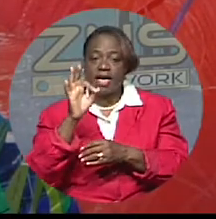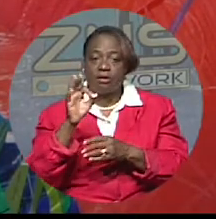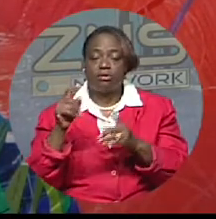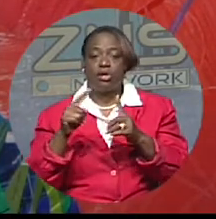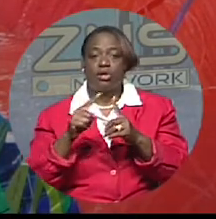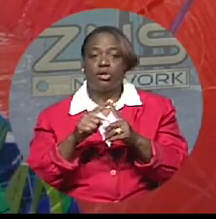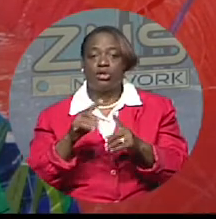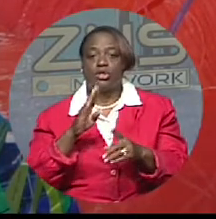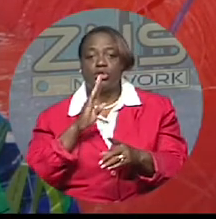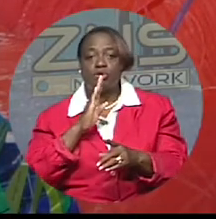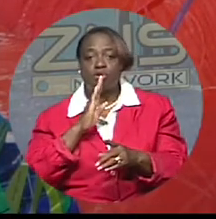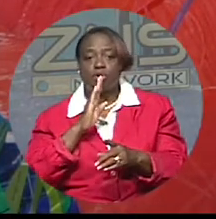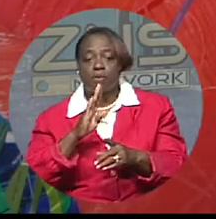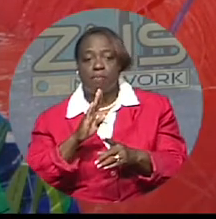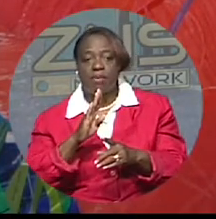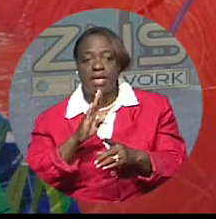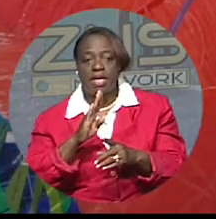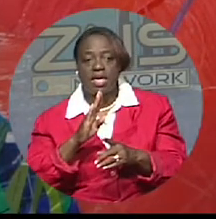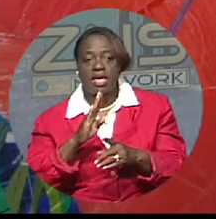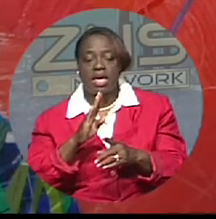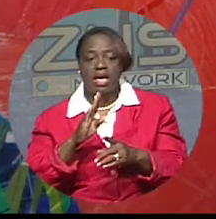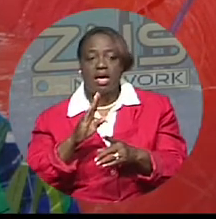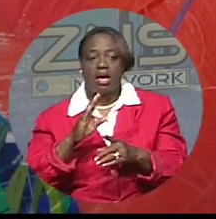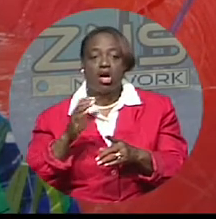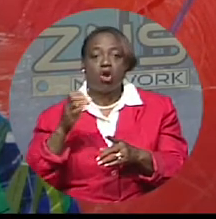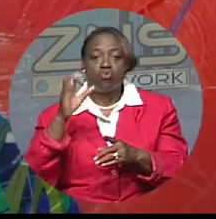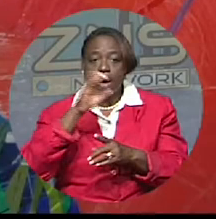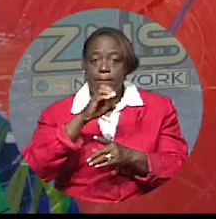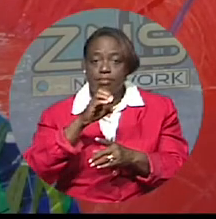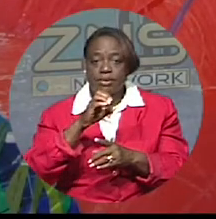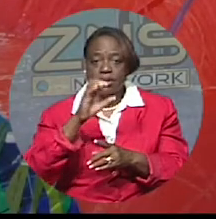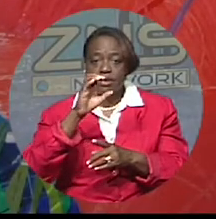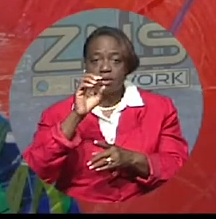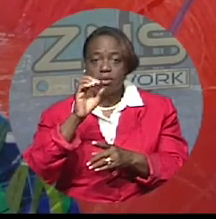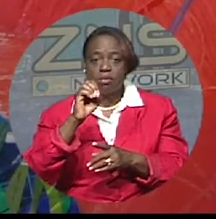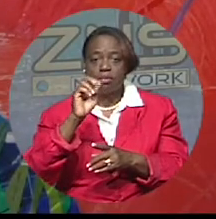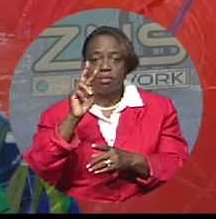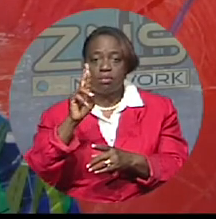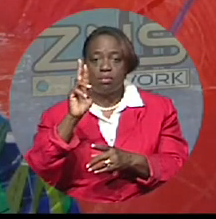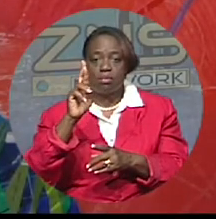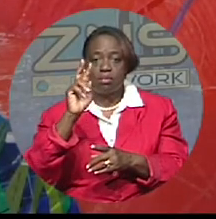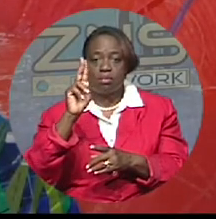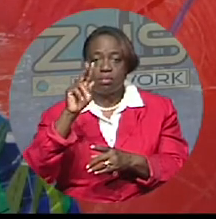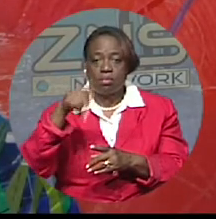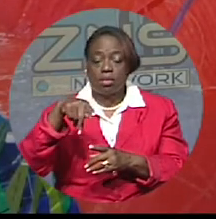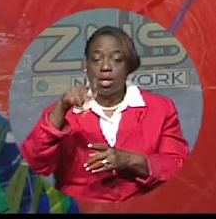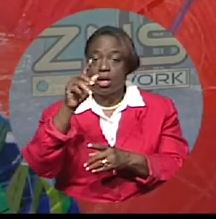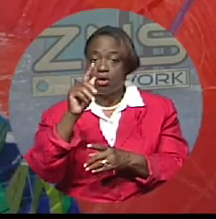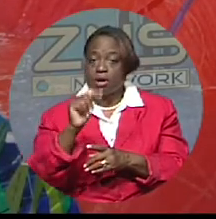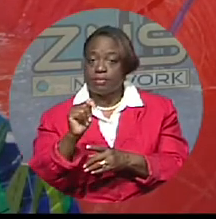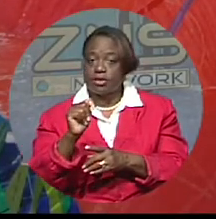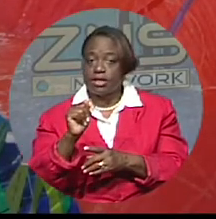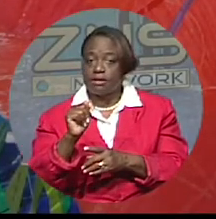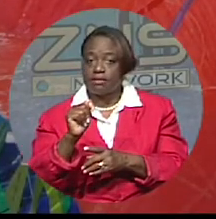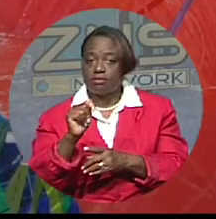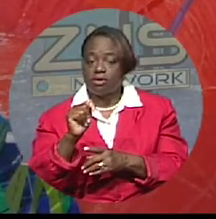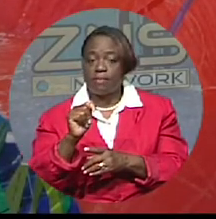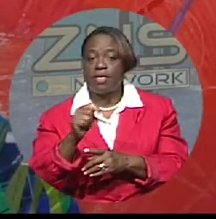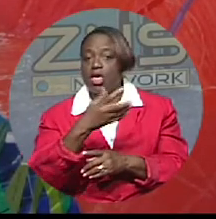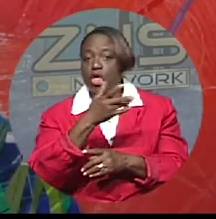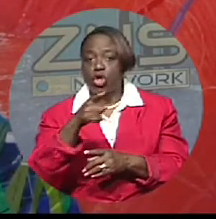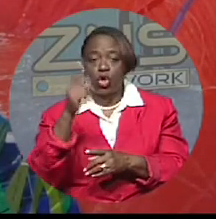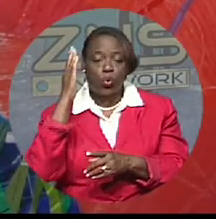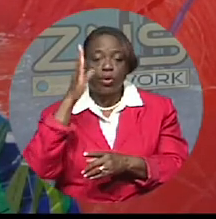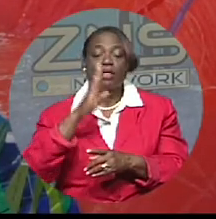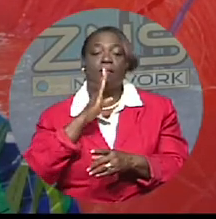penalty could be very severe. And the Customs Department, as every other department, we try to keep corruption out. And